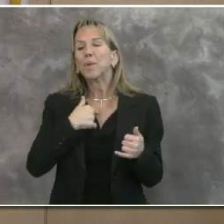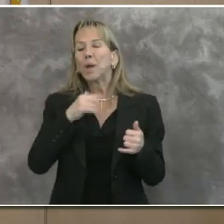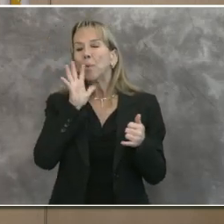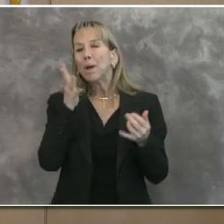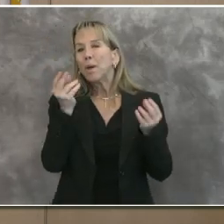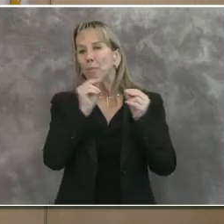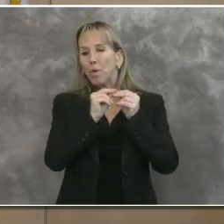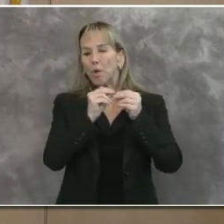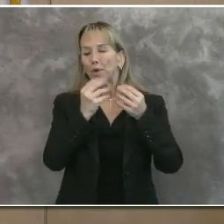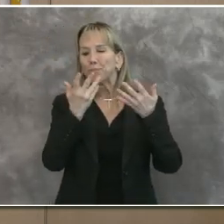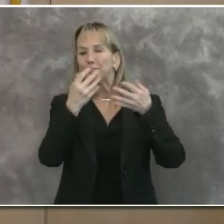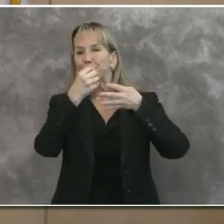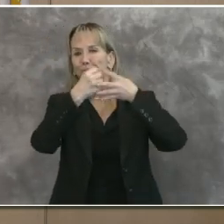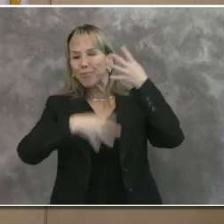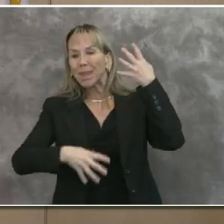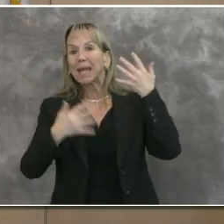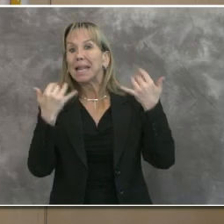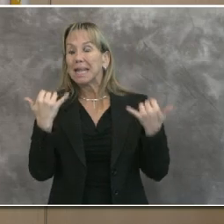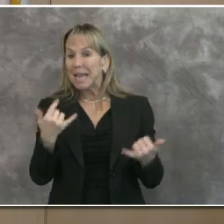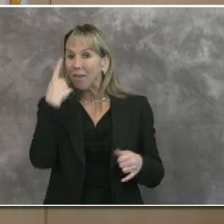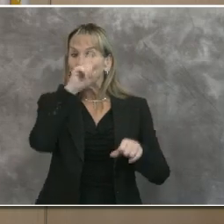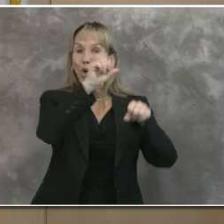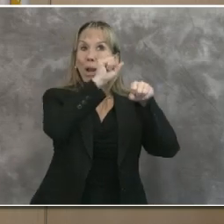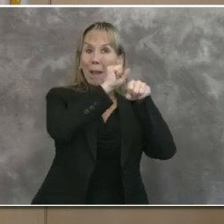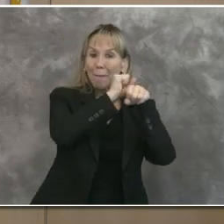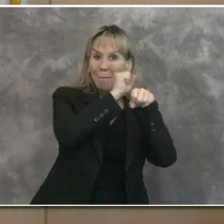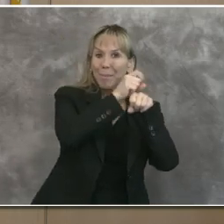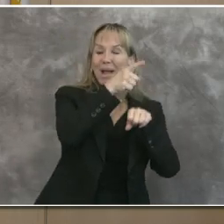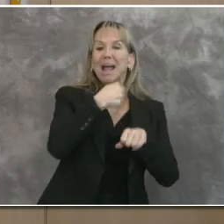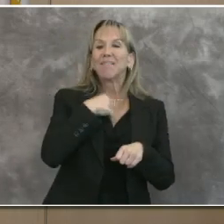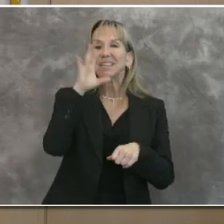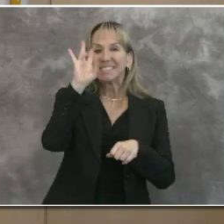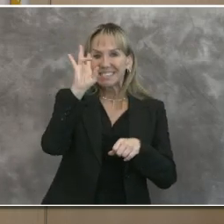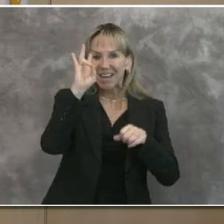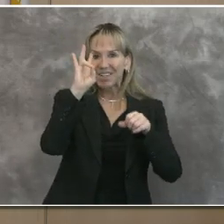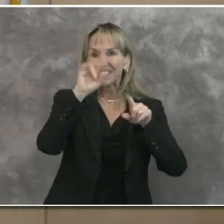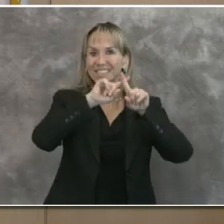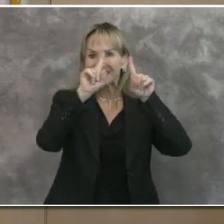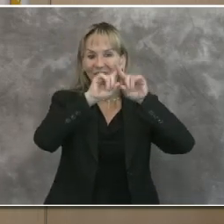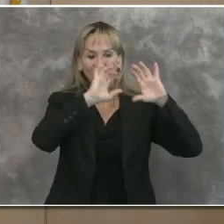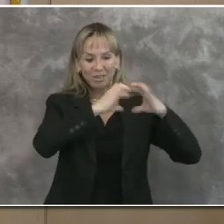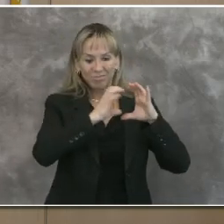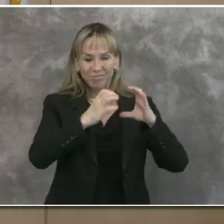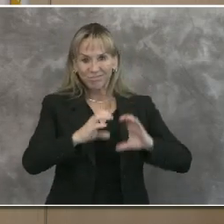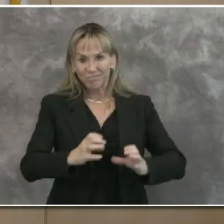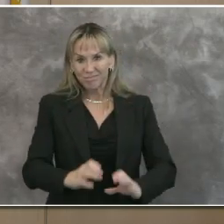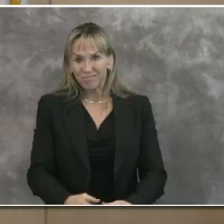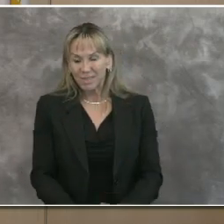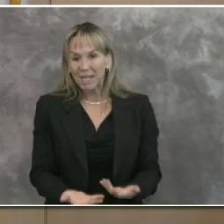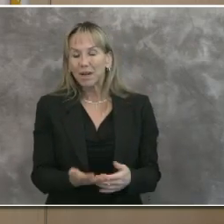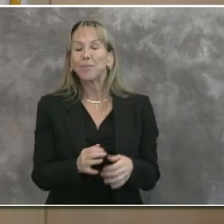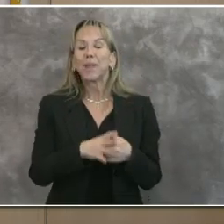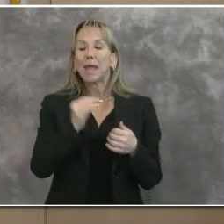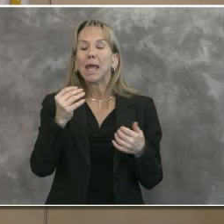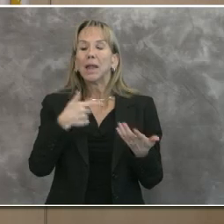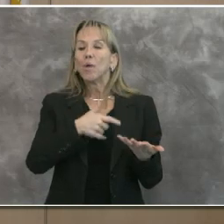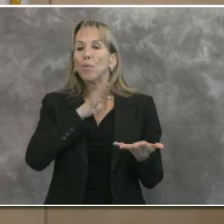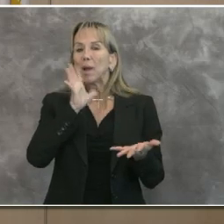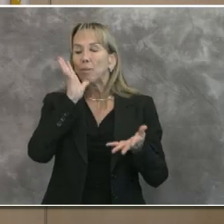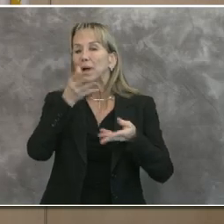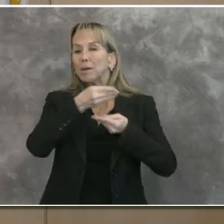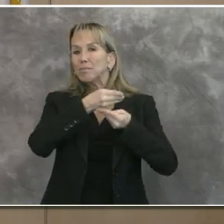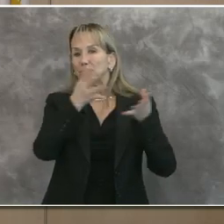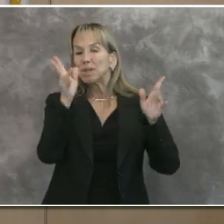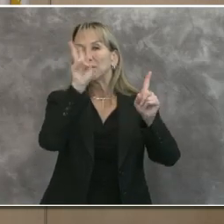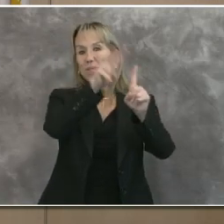there are 7 categories for employees that are mandatory, and we will be expanding that to include